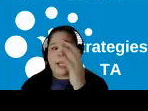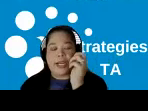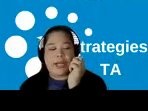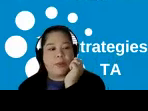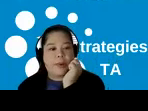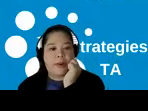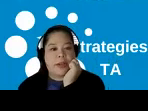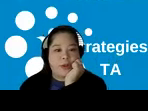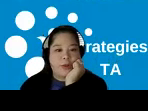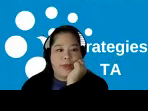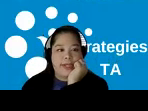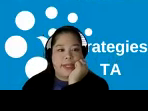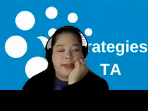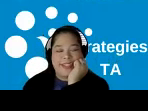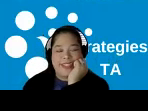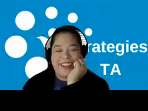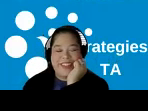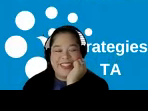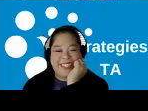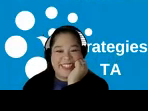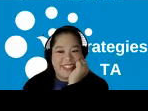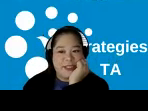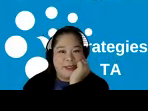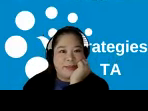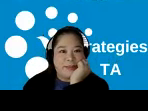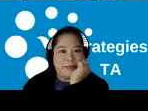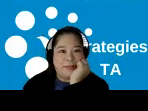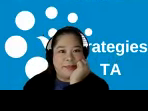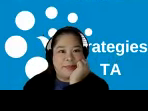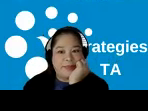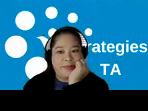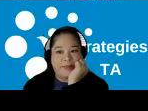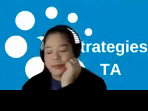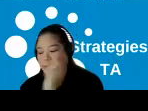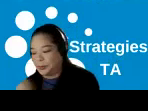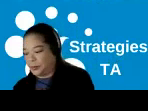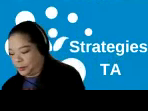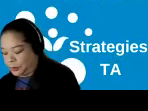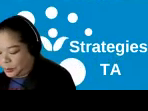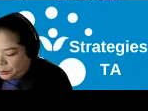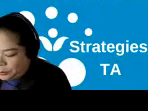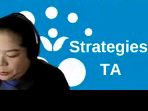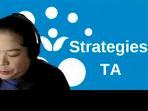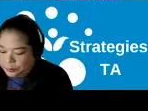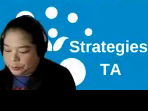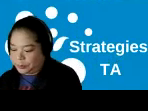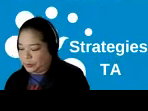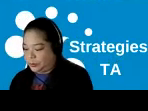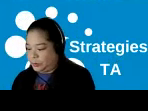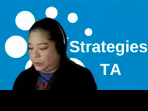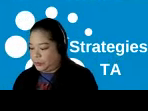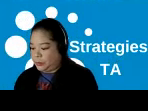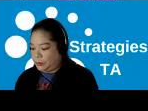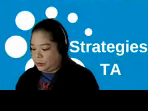And in either one, I'm not sure who wants to go first. I think this is one of those questions that's